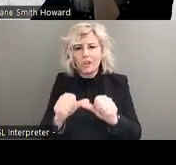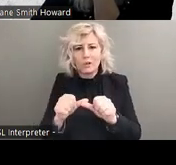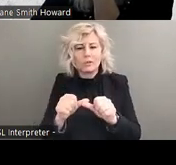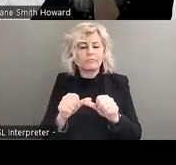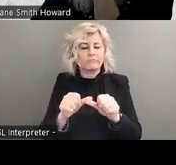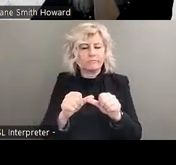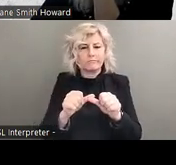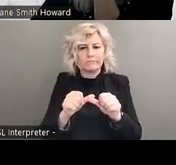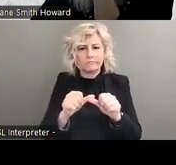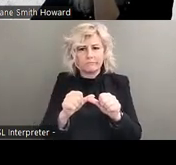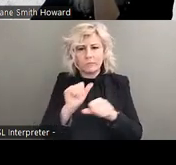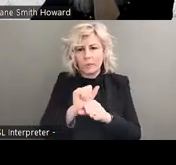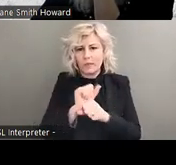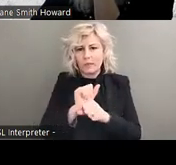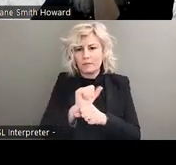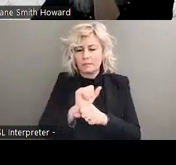build-out